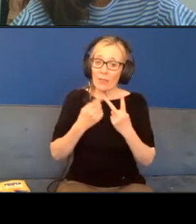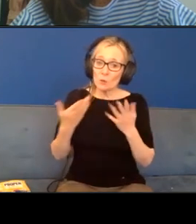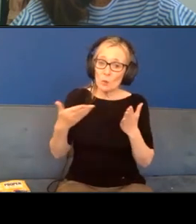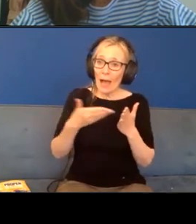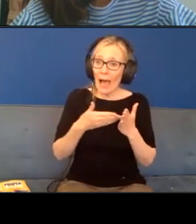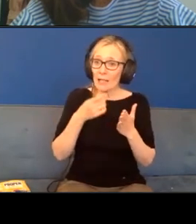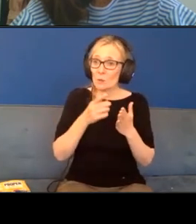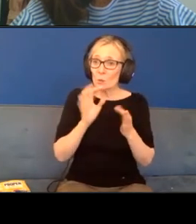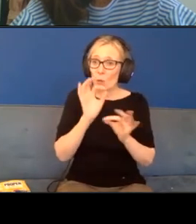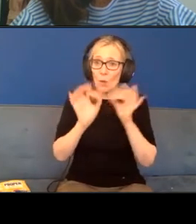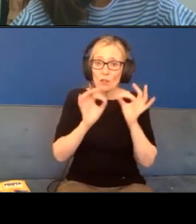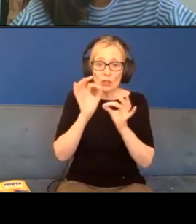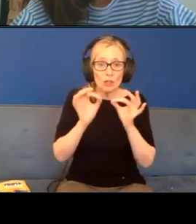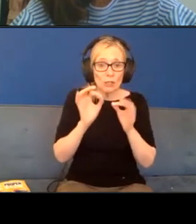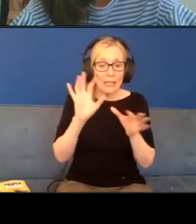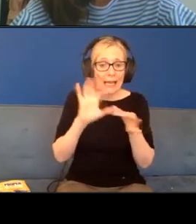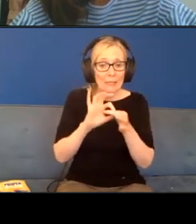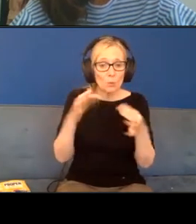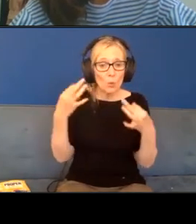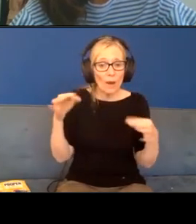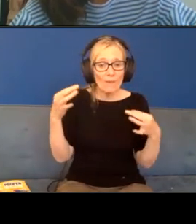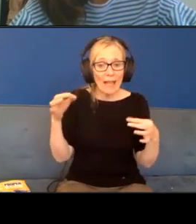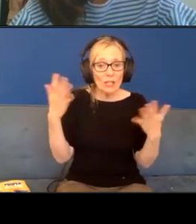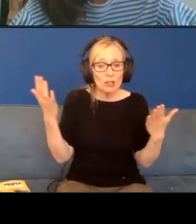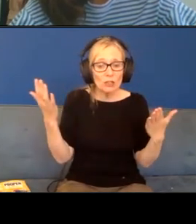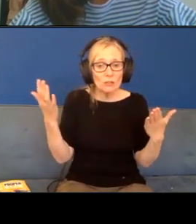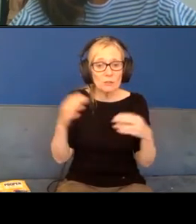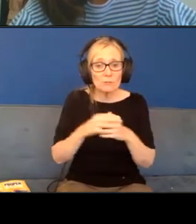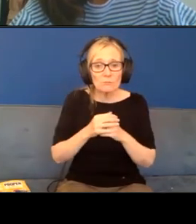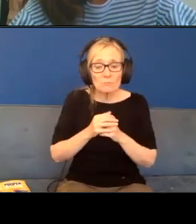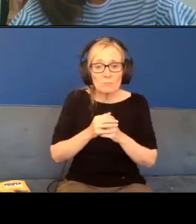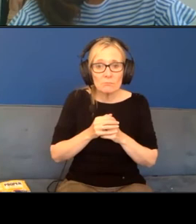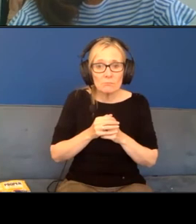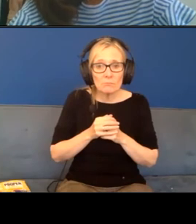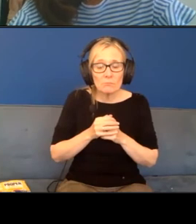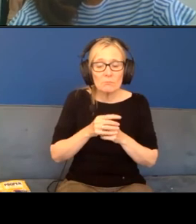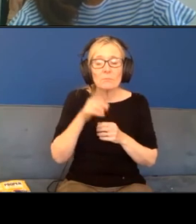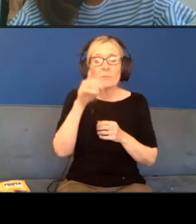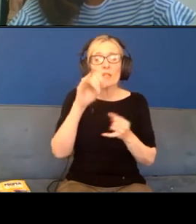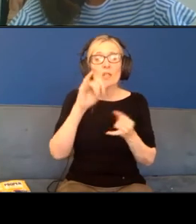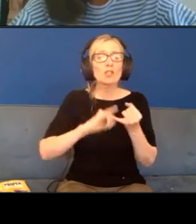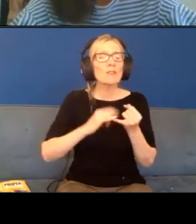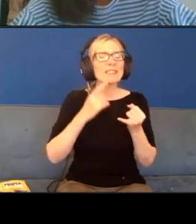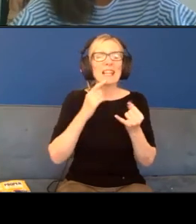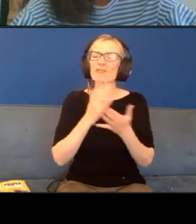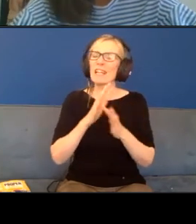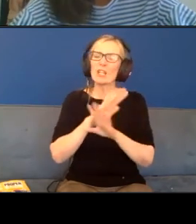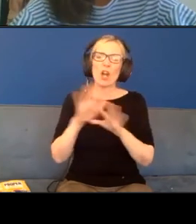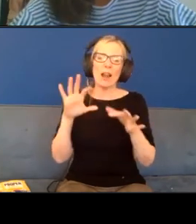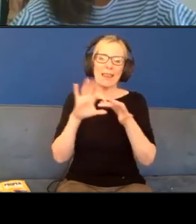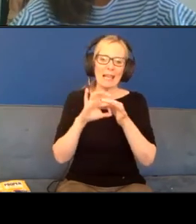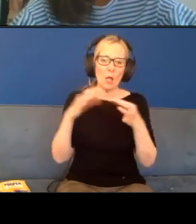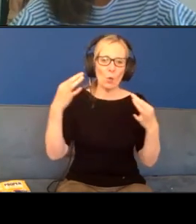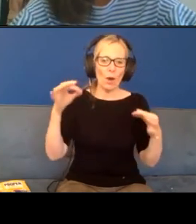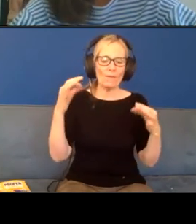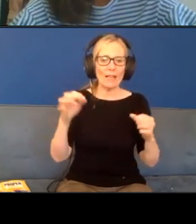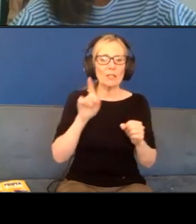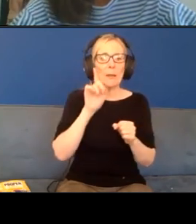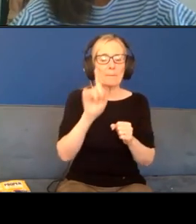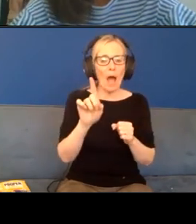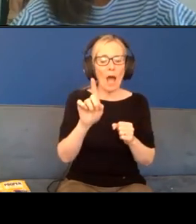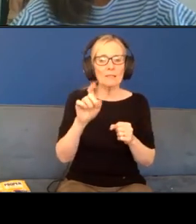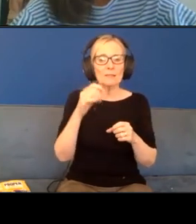the qualifications route? I think not in terms of qualifications, but I think Grey Eye